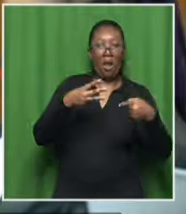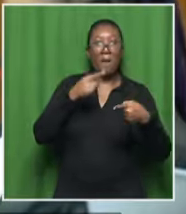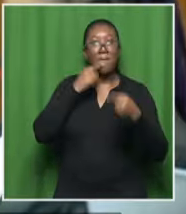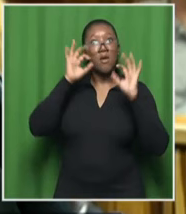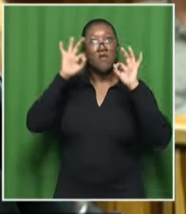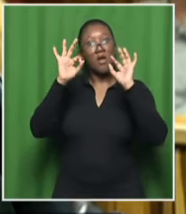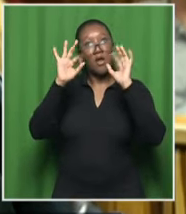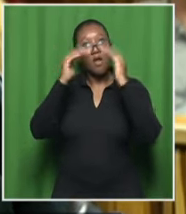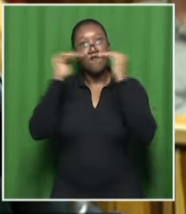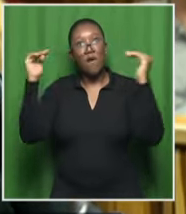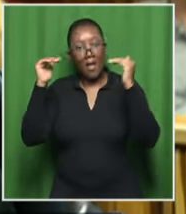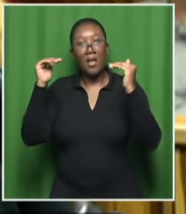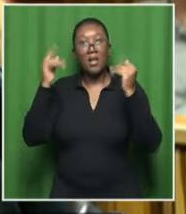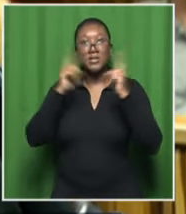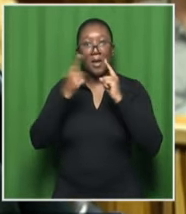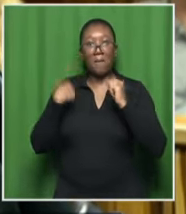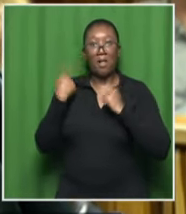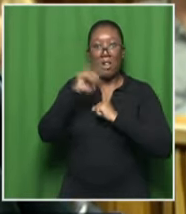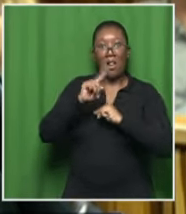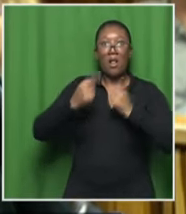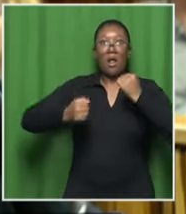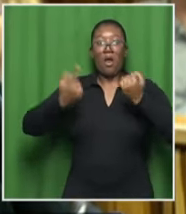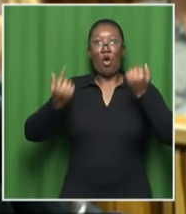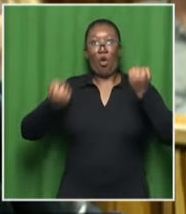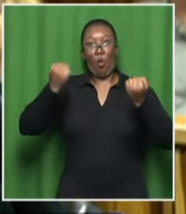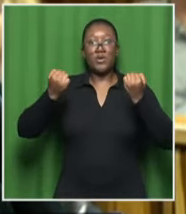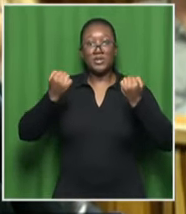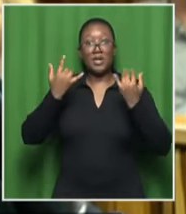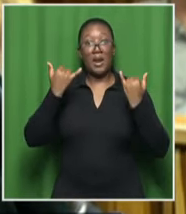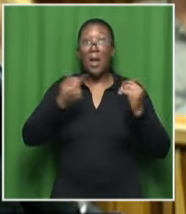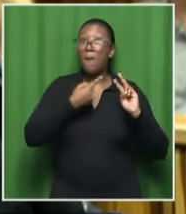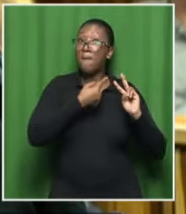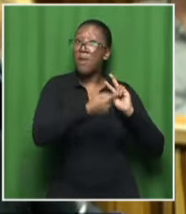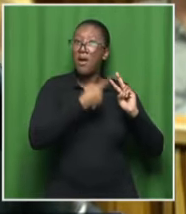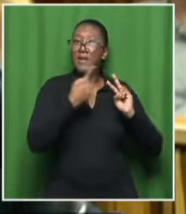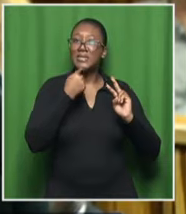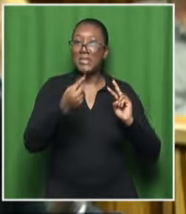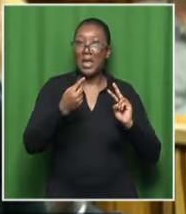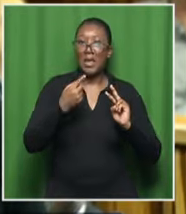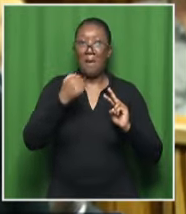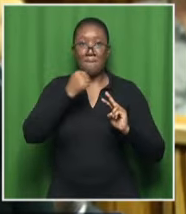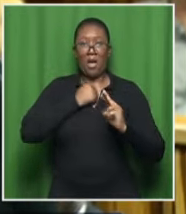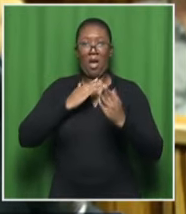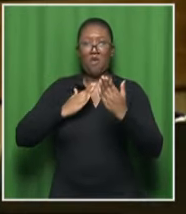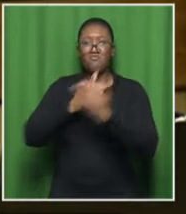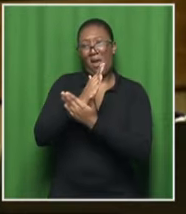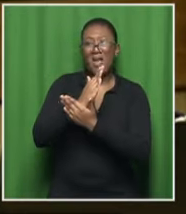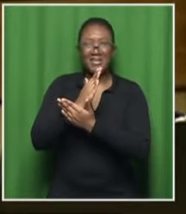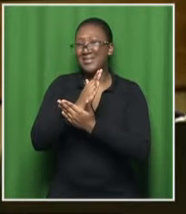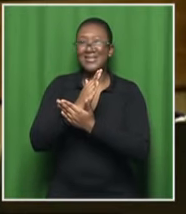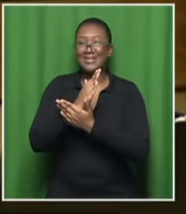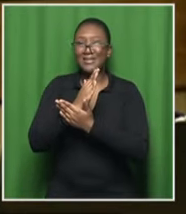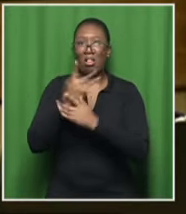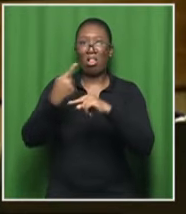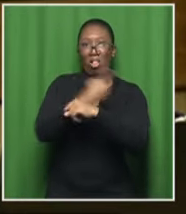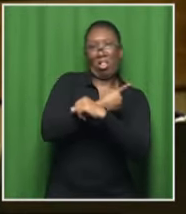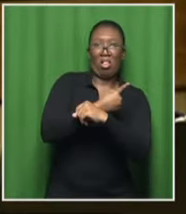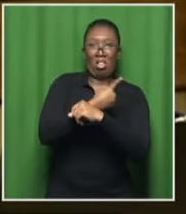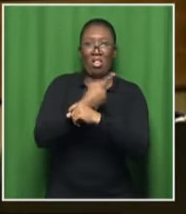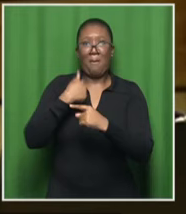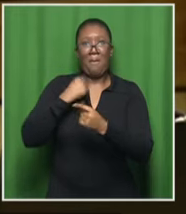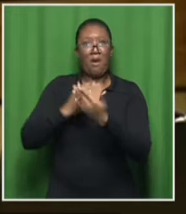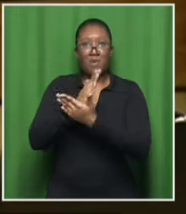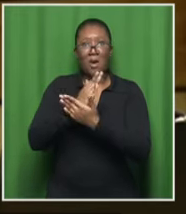two are before court. The co-accused argued their rights would be violated should MultiChoice's